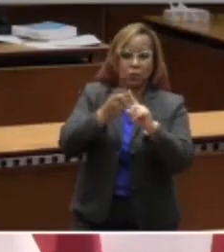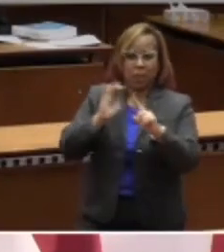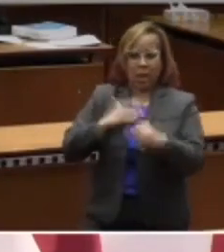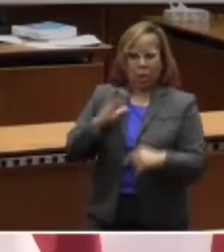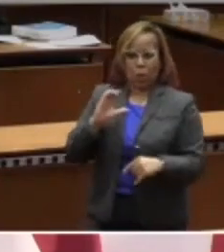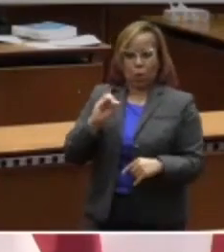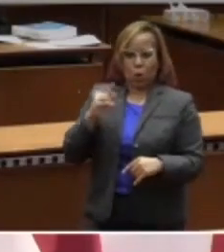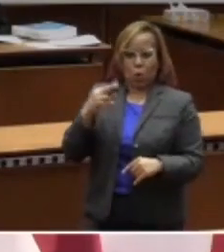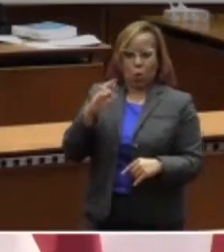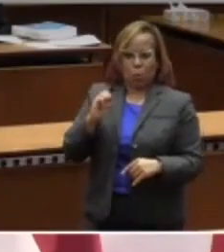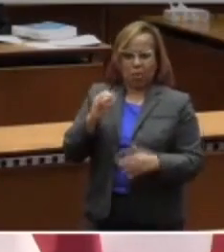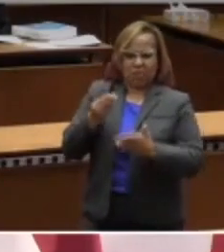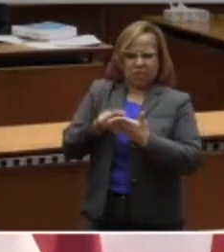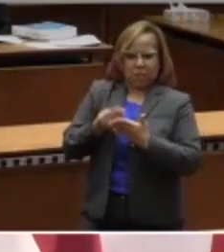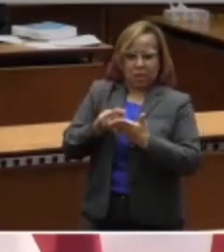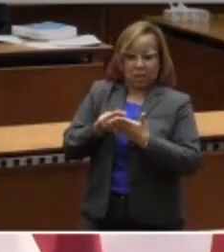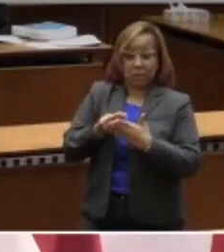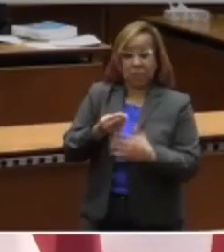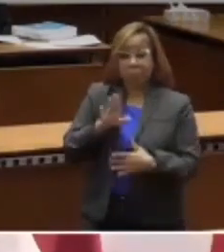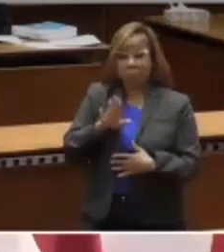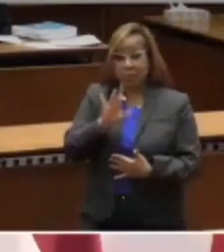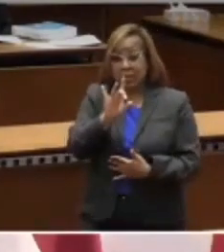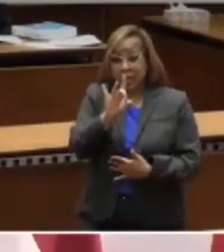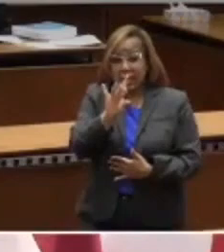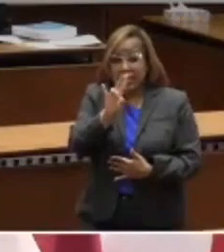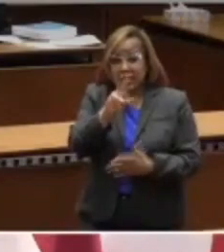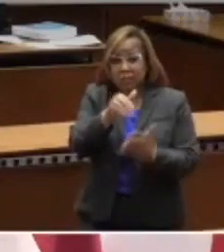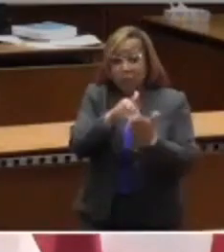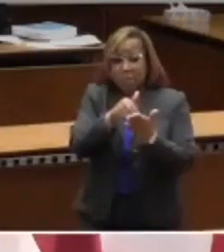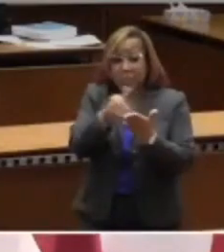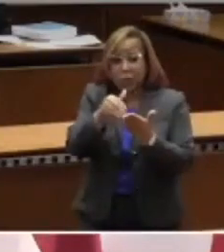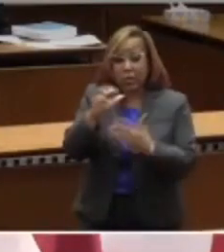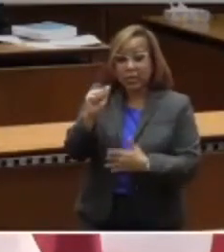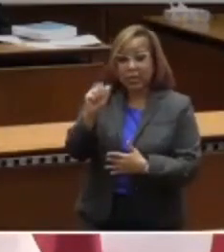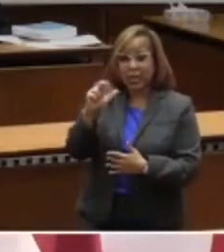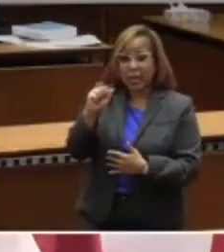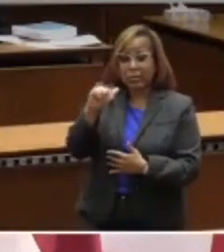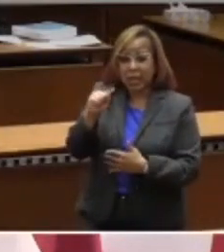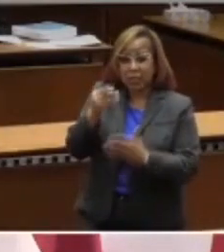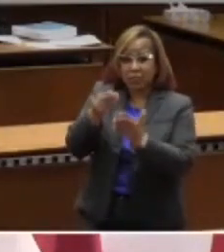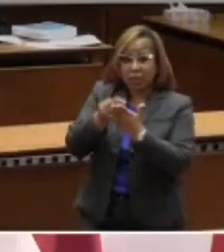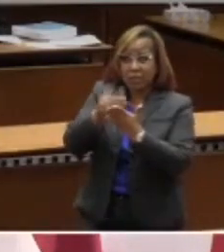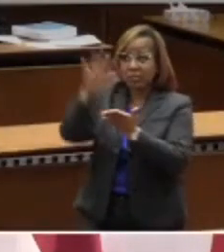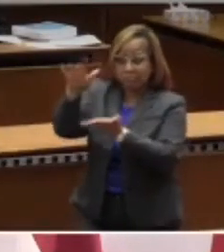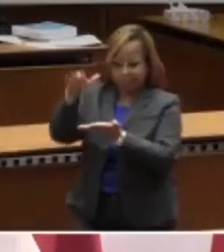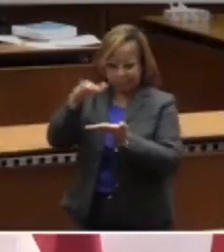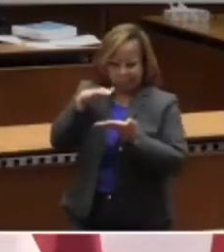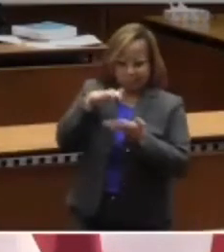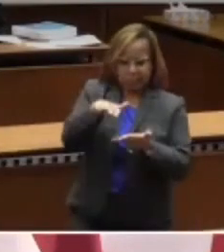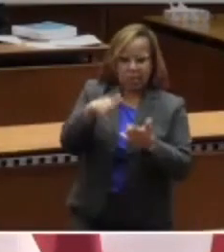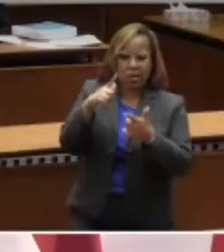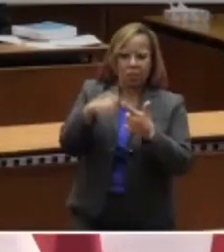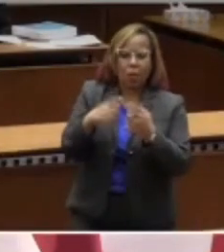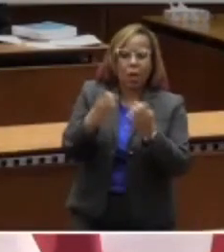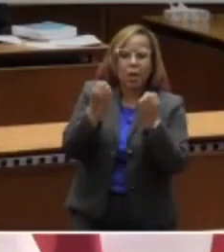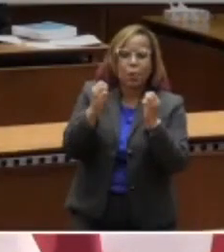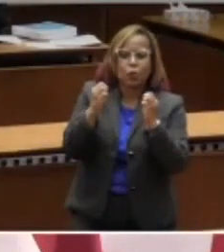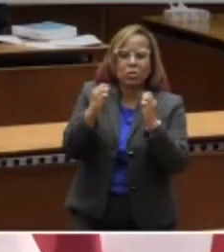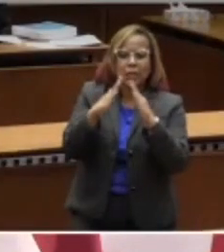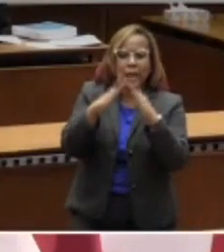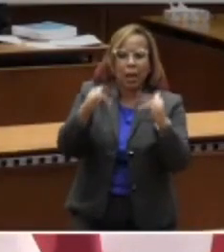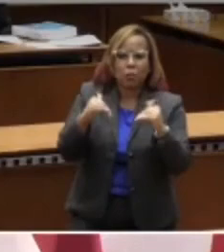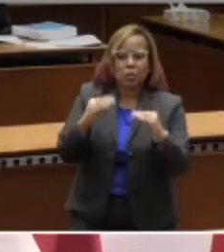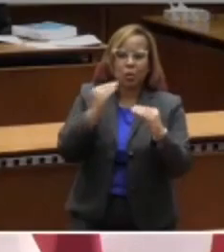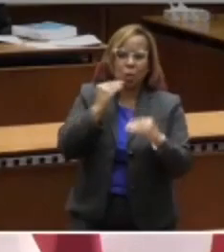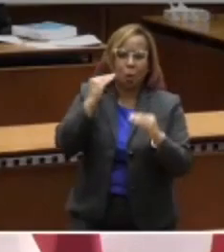fund. And there was more than $87 million in CARES Act funds that went towards emergency housing and homelessness